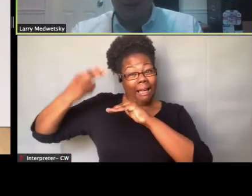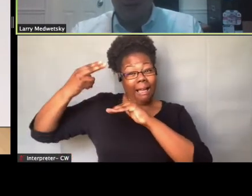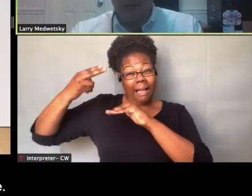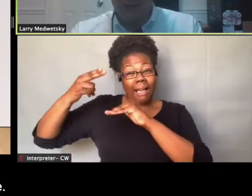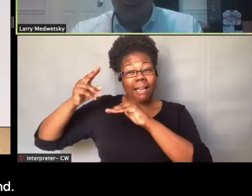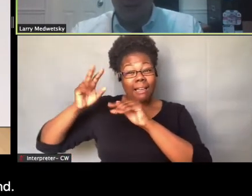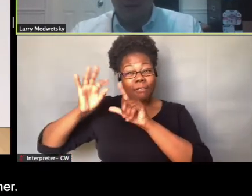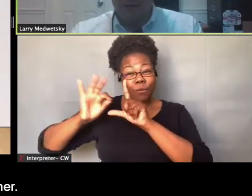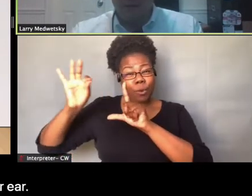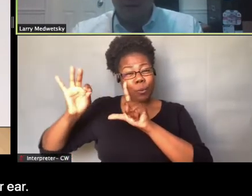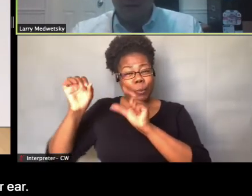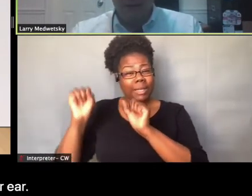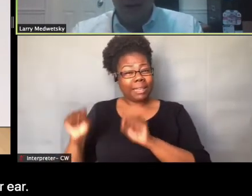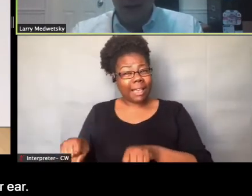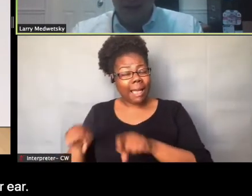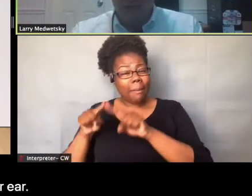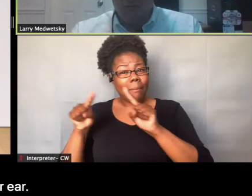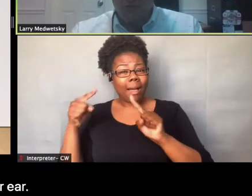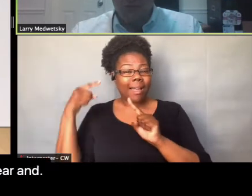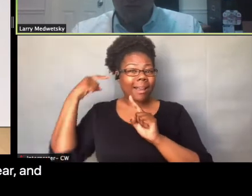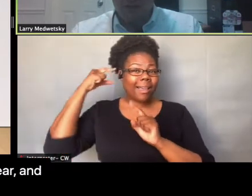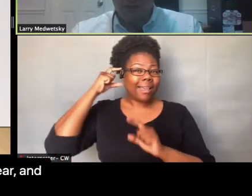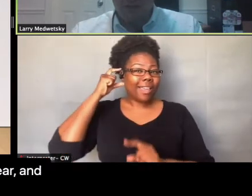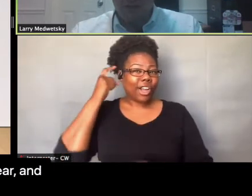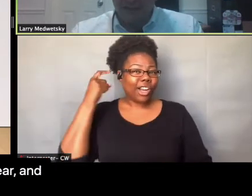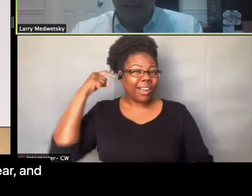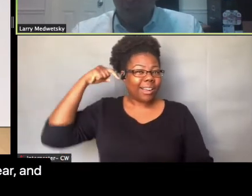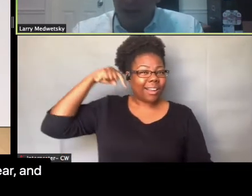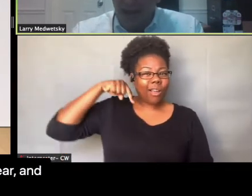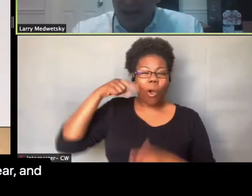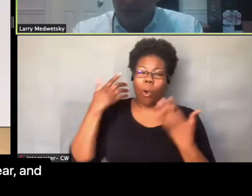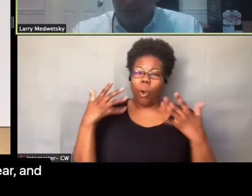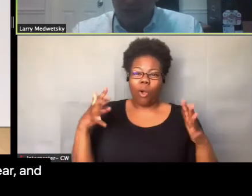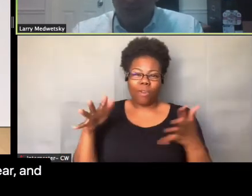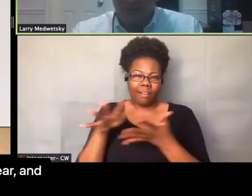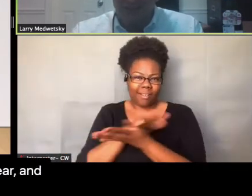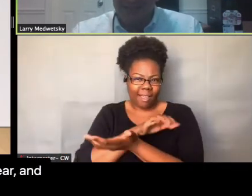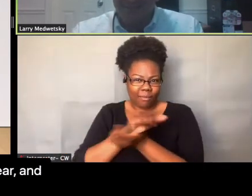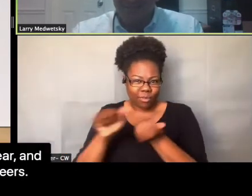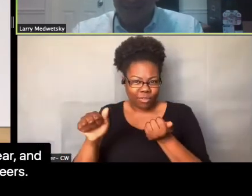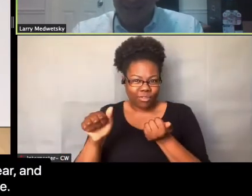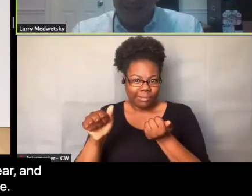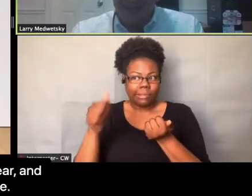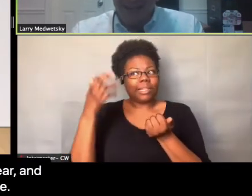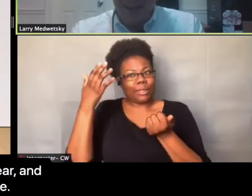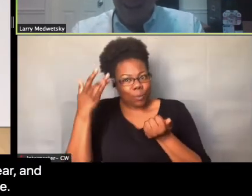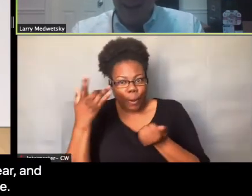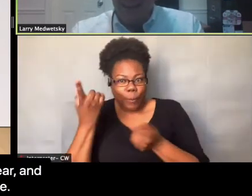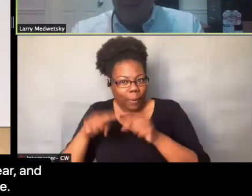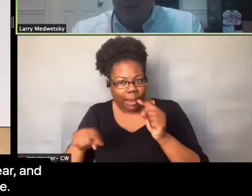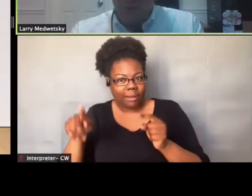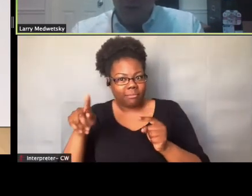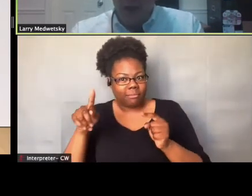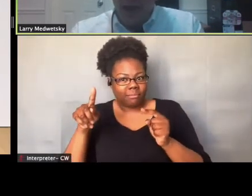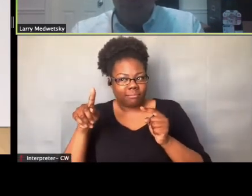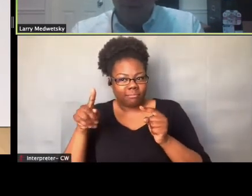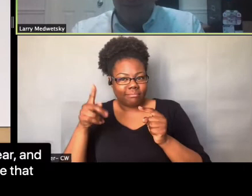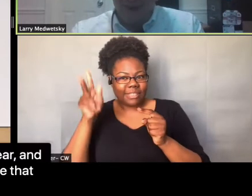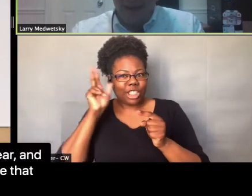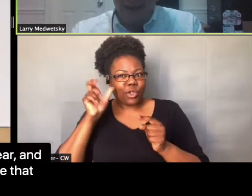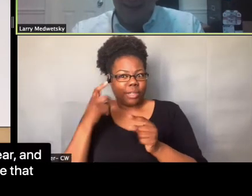in the inner ear in that region, and that's why you have so much hearing loss, that even when